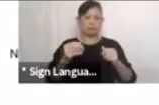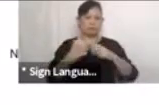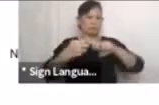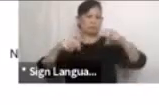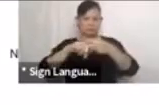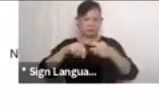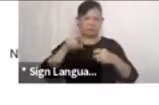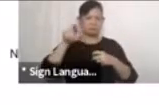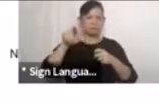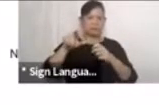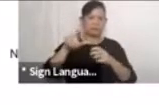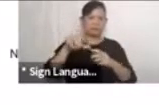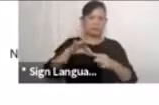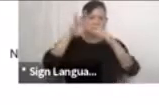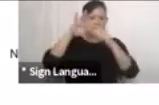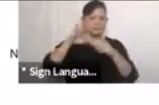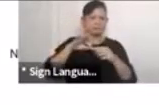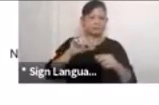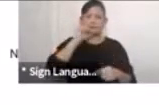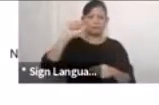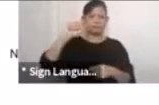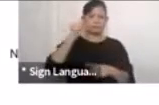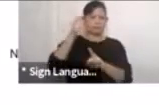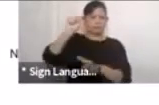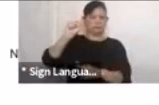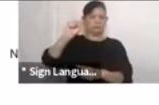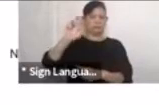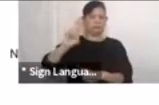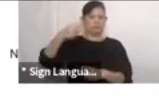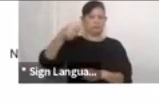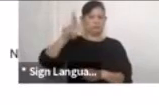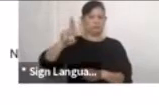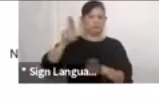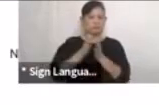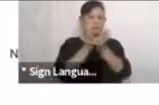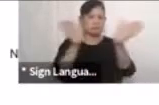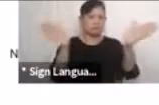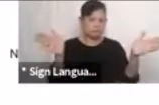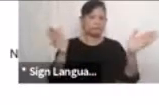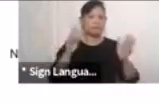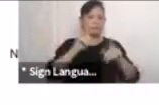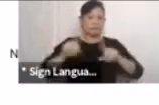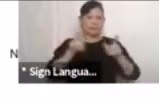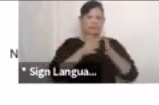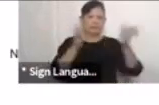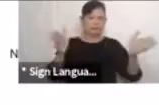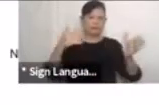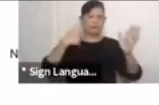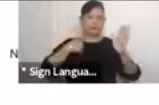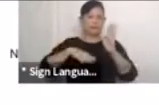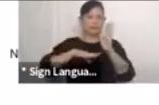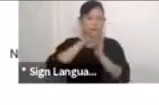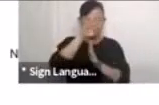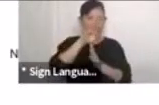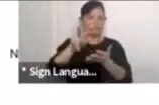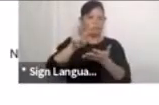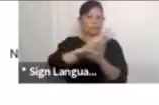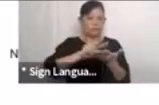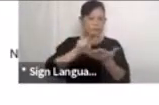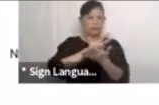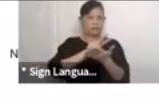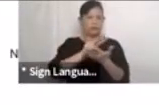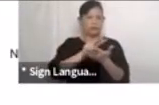not specifically on SRHR, but in general. We are using, we have developed video modules, and we have